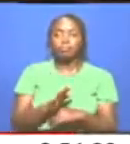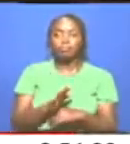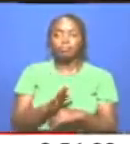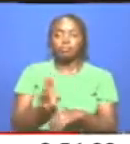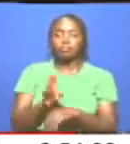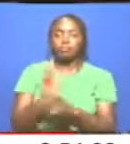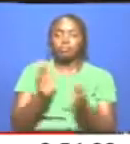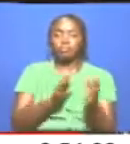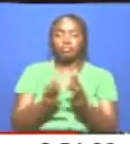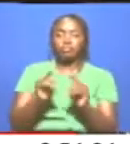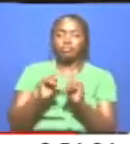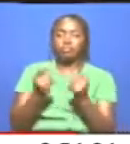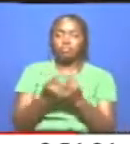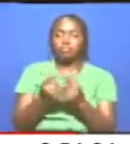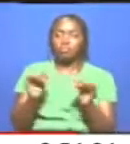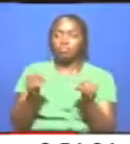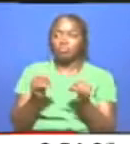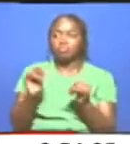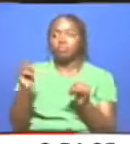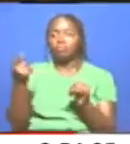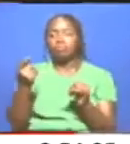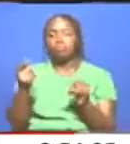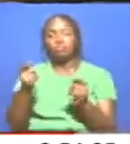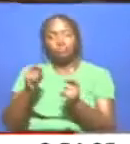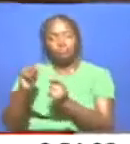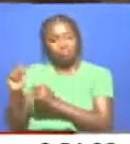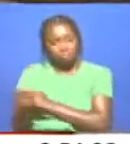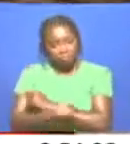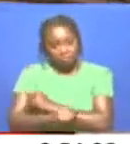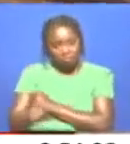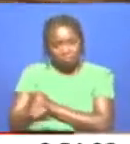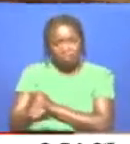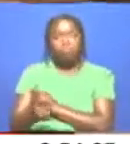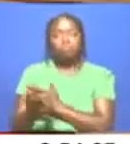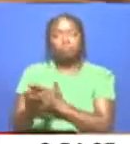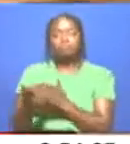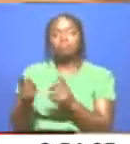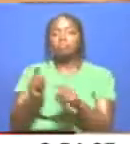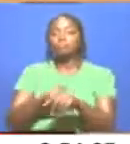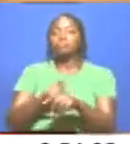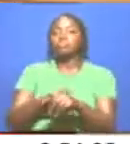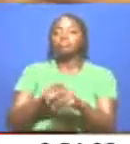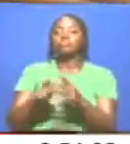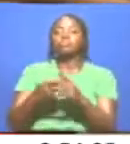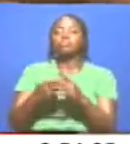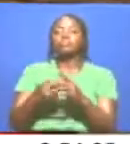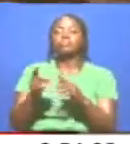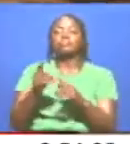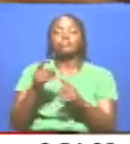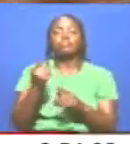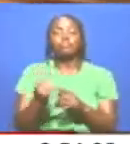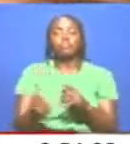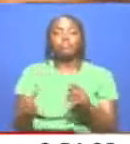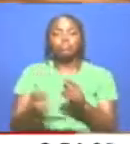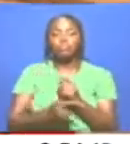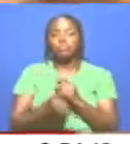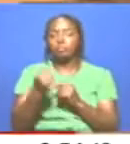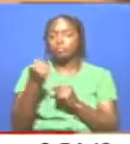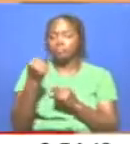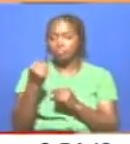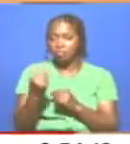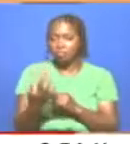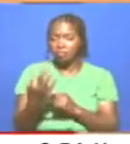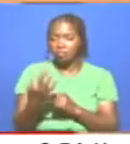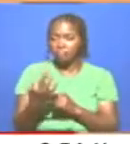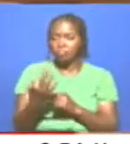prepare teams for the new Kenya Hockey League season, which is expected to begin on 5th of March. However, few ladies teams